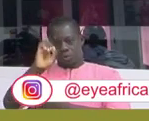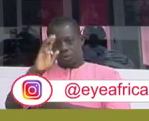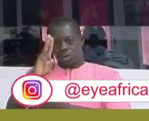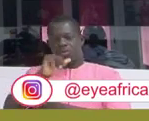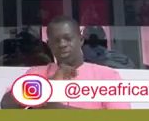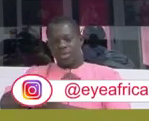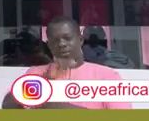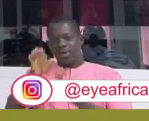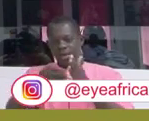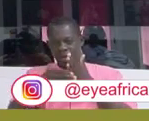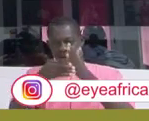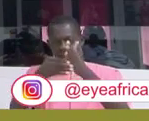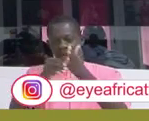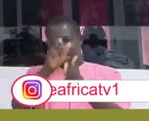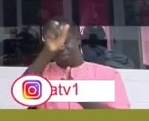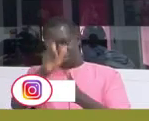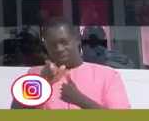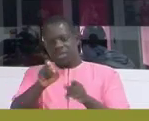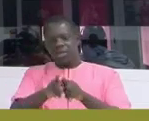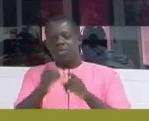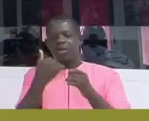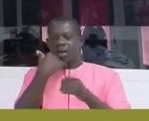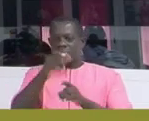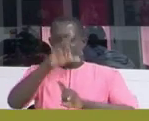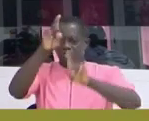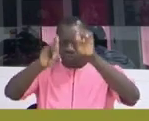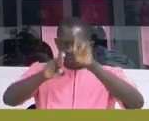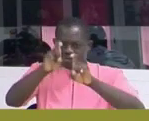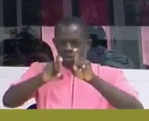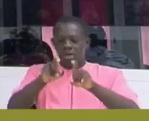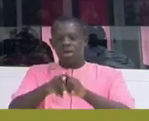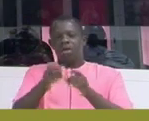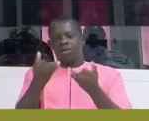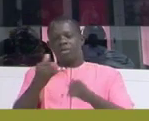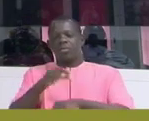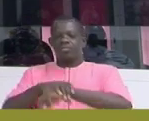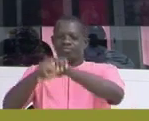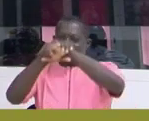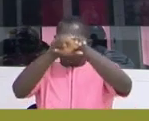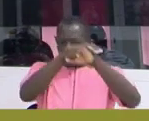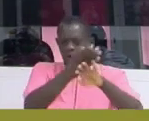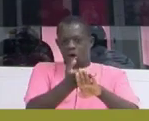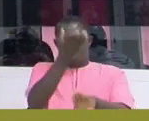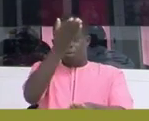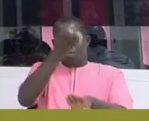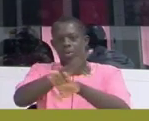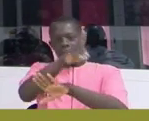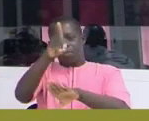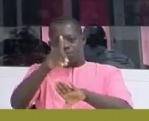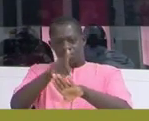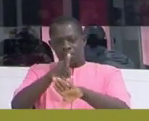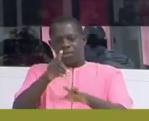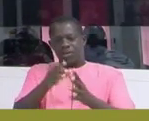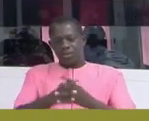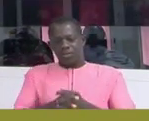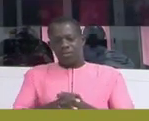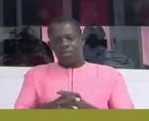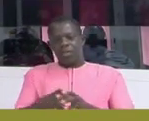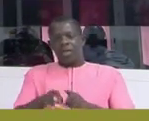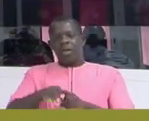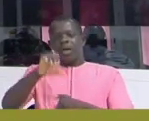arrived was our leader. We inquired and they took us